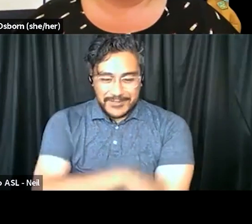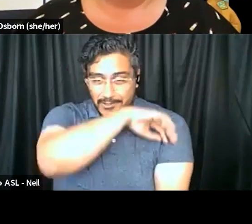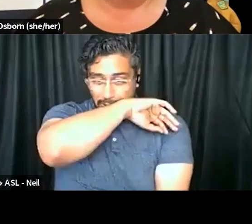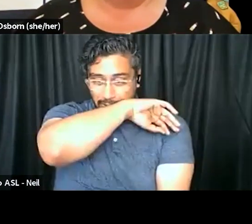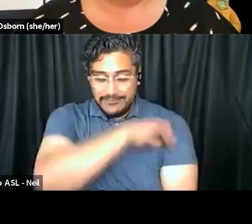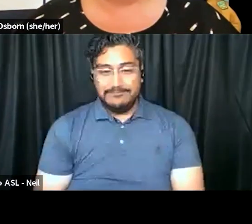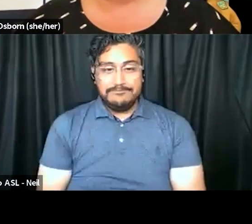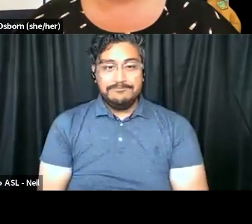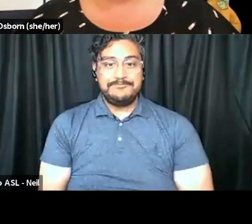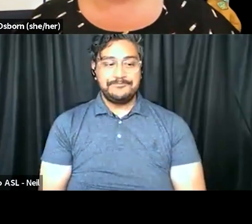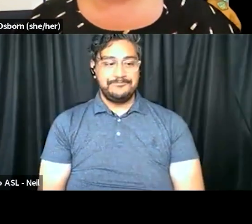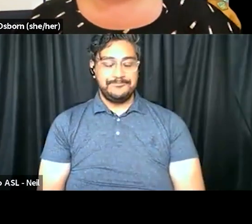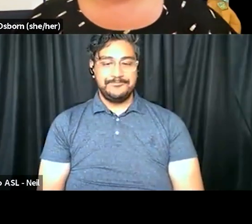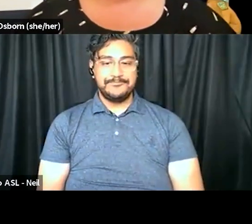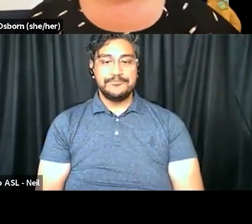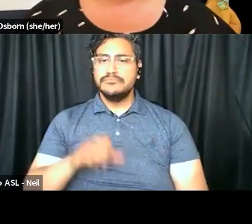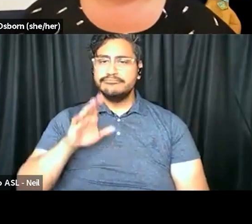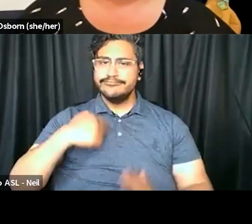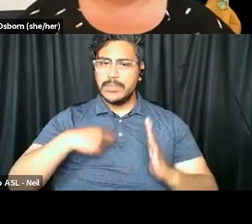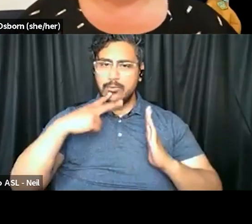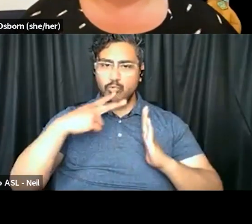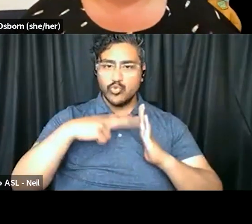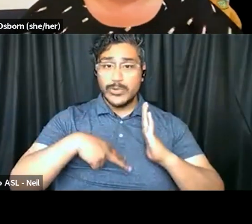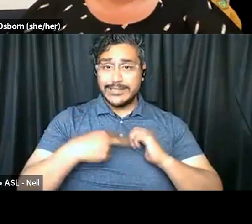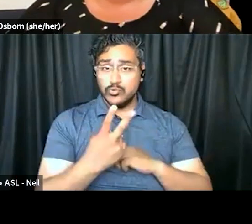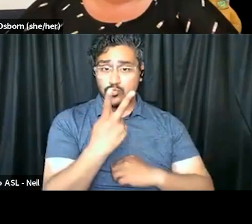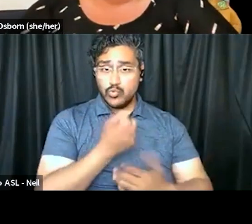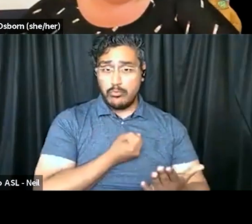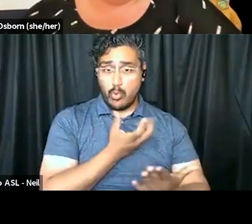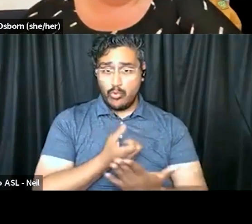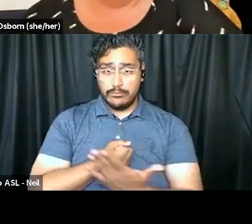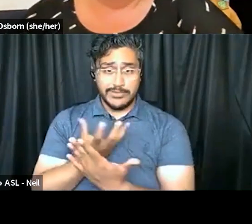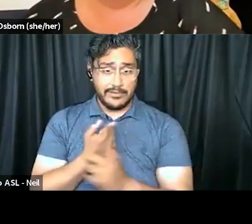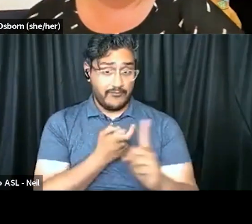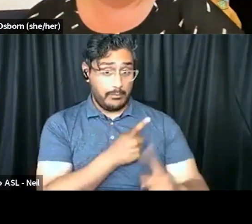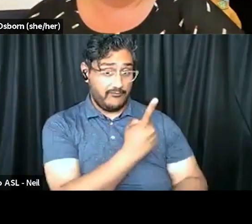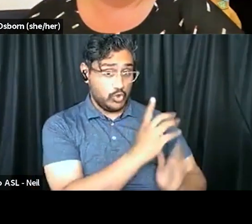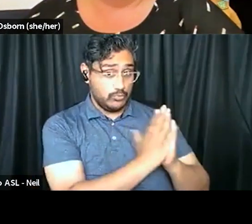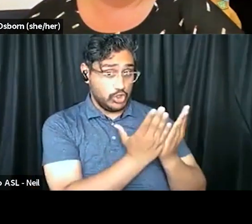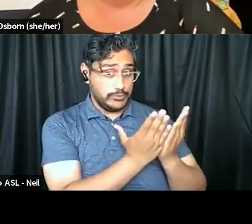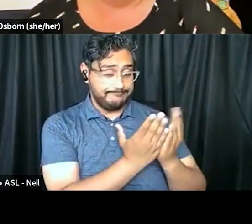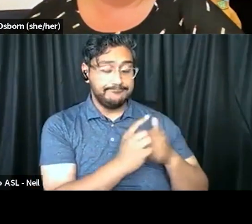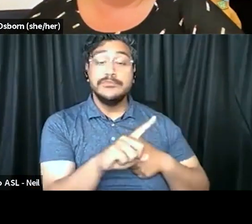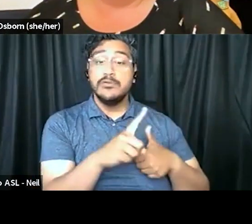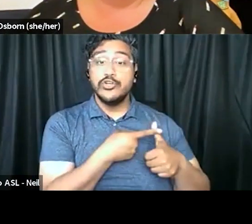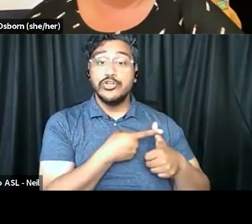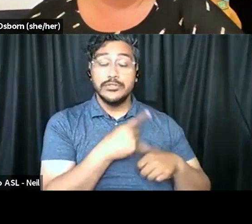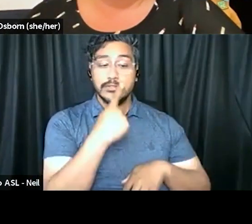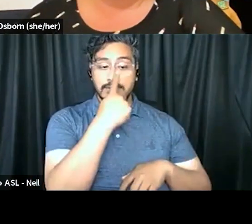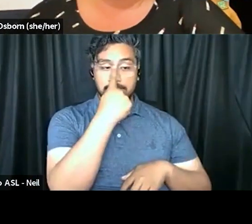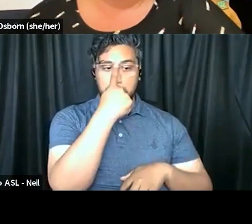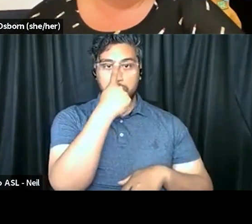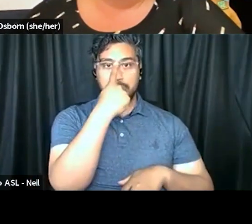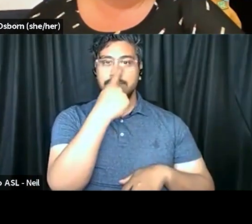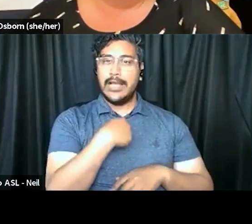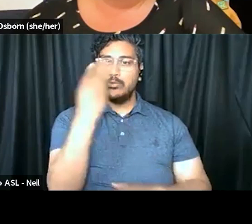So I'm going to read two poems that were in the first book. And the first one is, I was